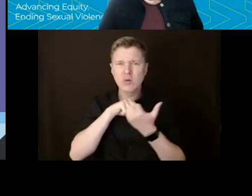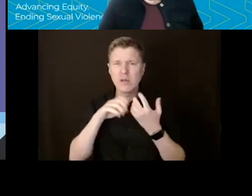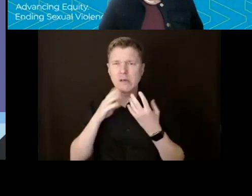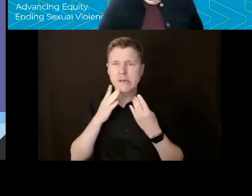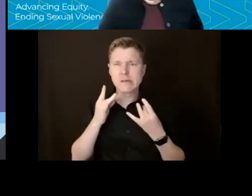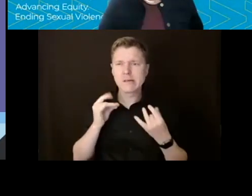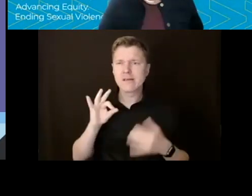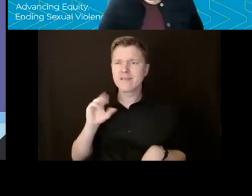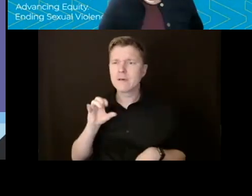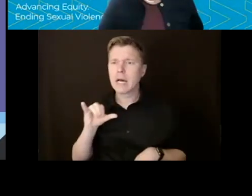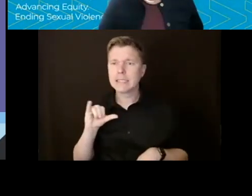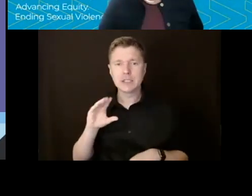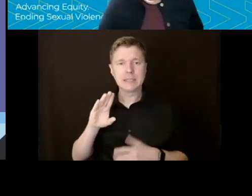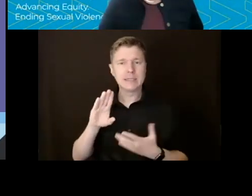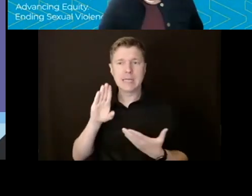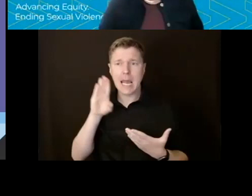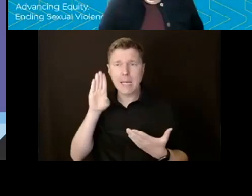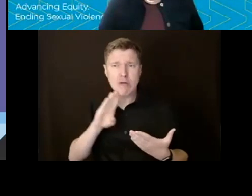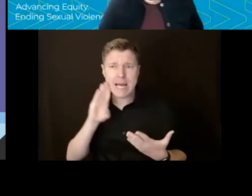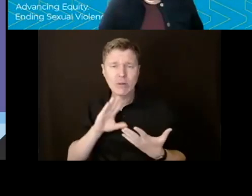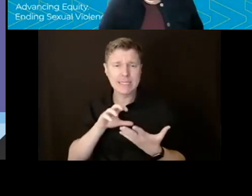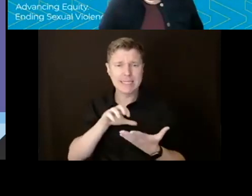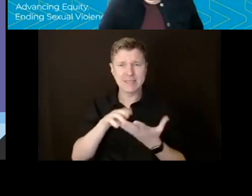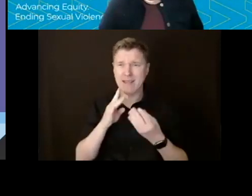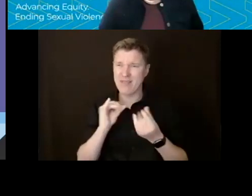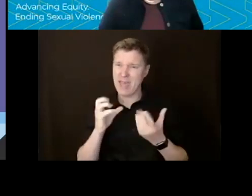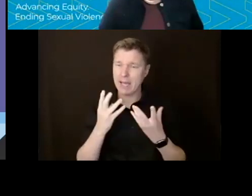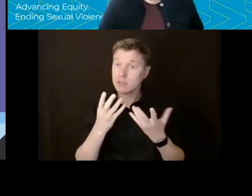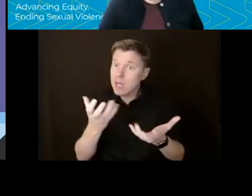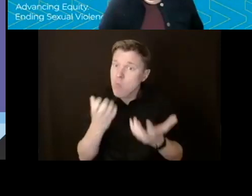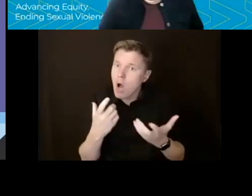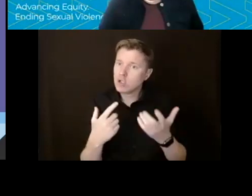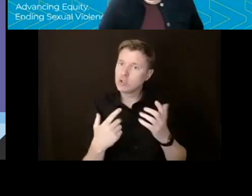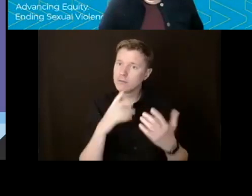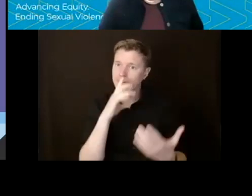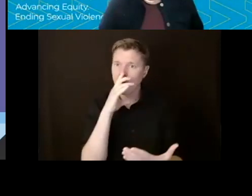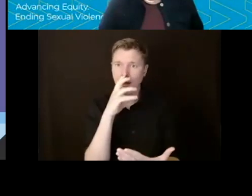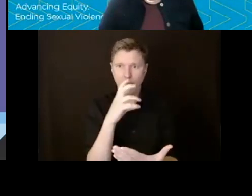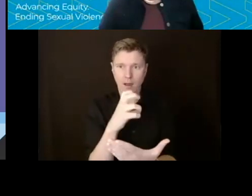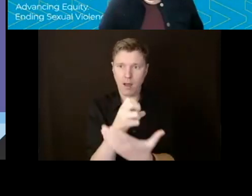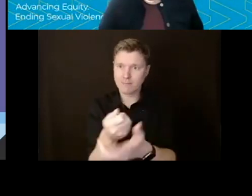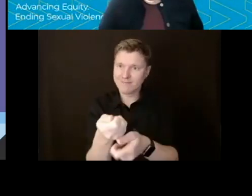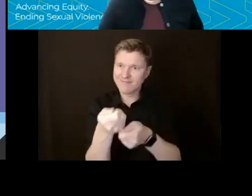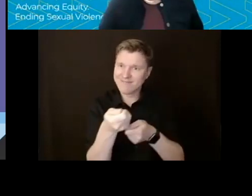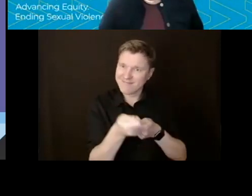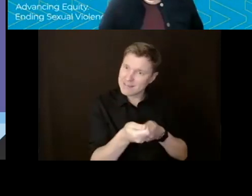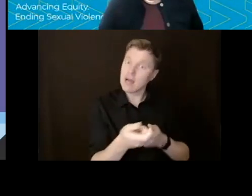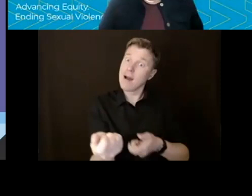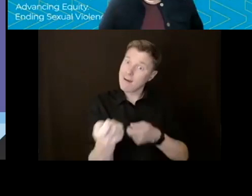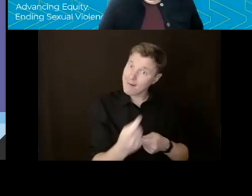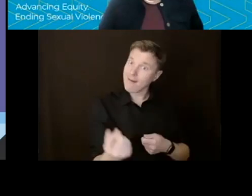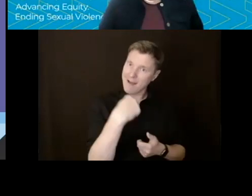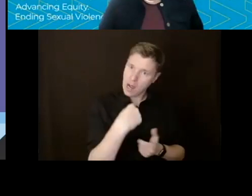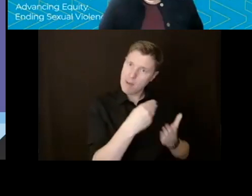extra thick and fudgy goodness, the ooey gooey. Like they want to entice you, pull you in. Yes, come and get these